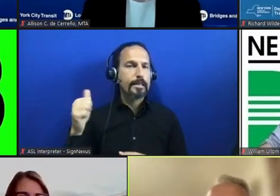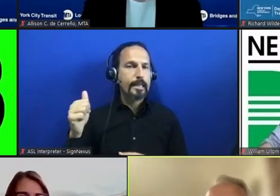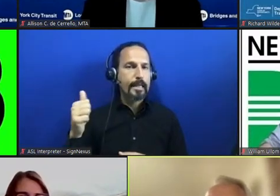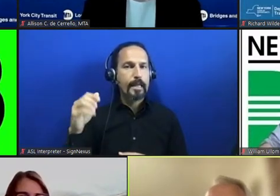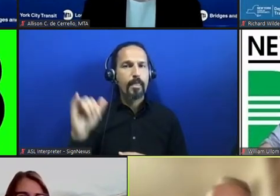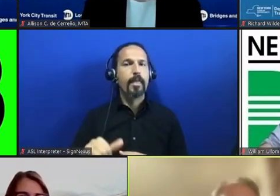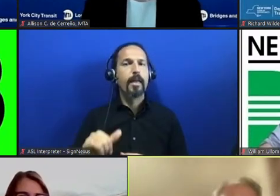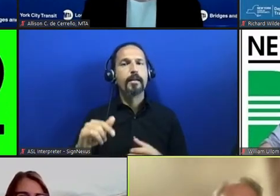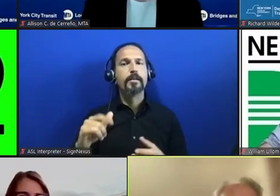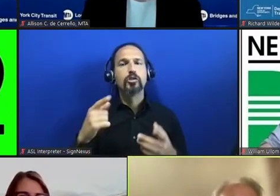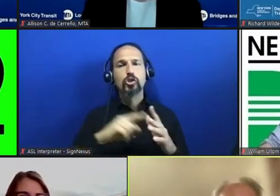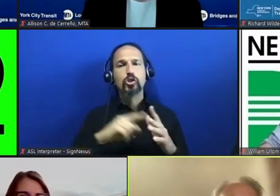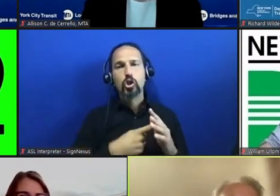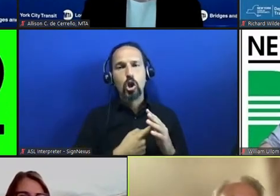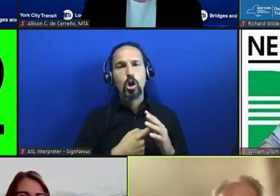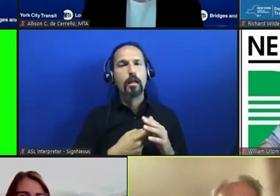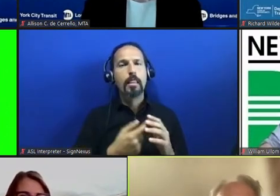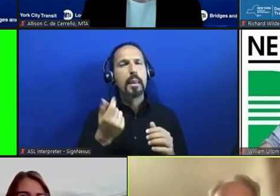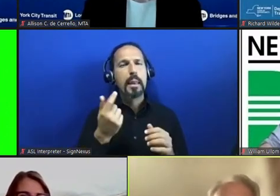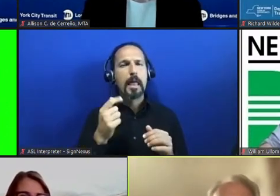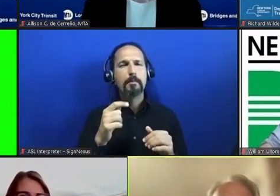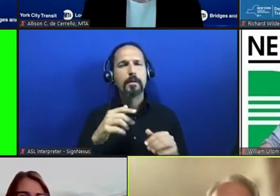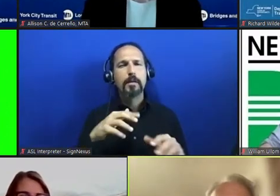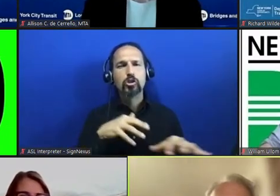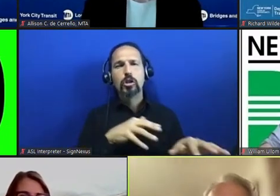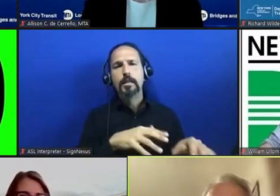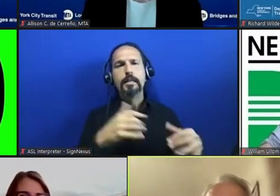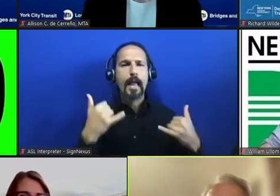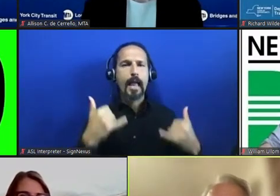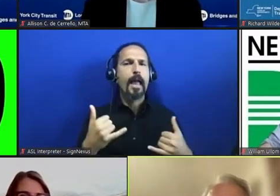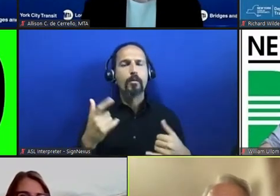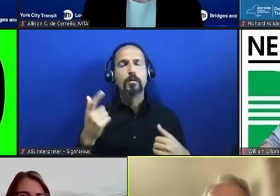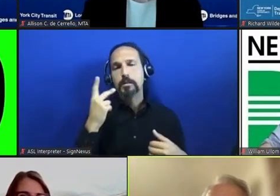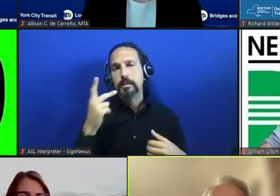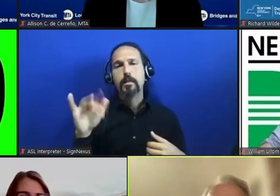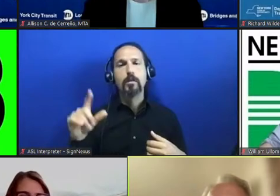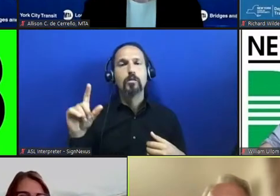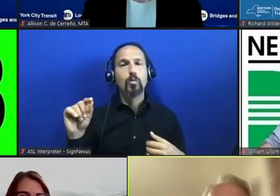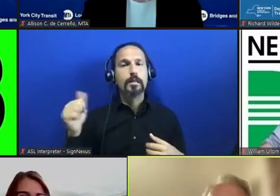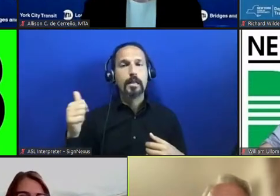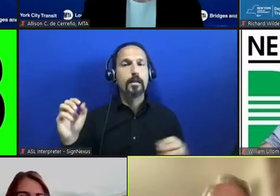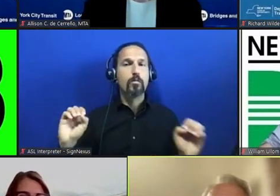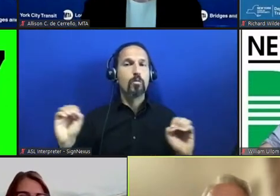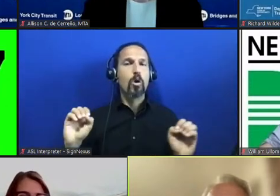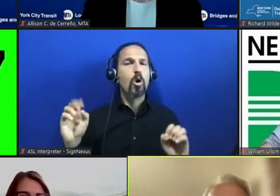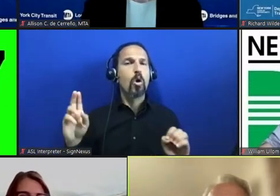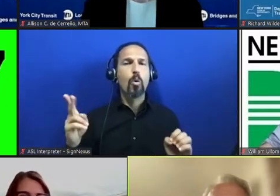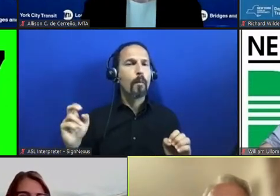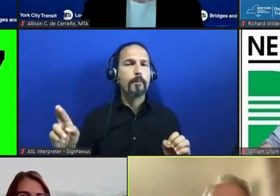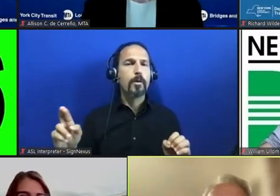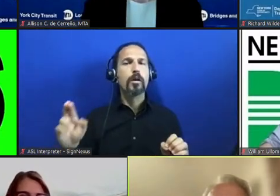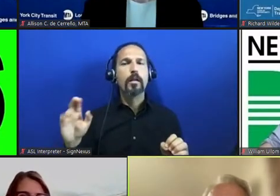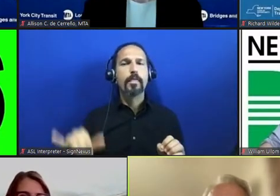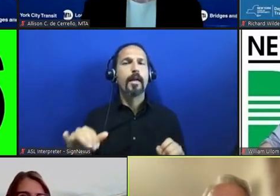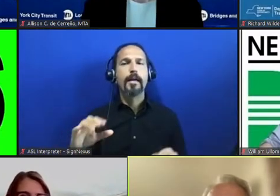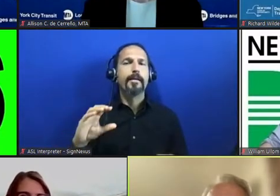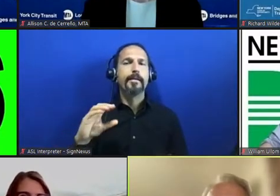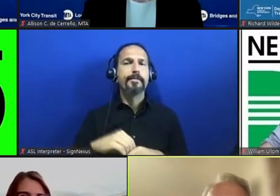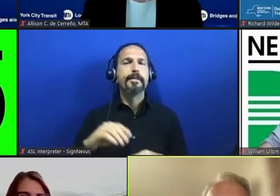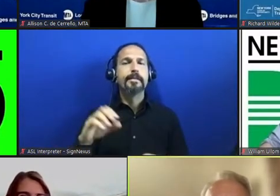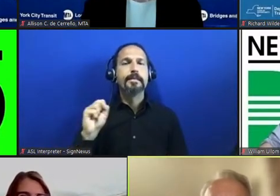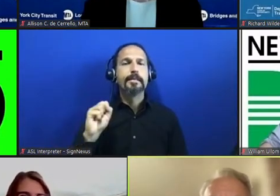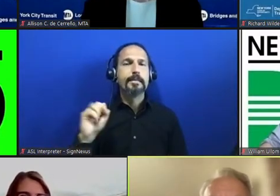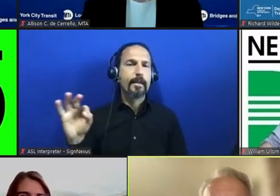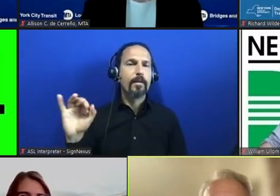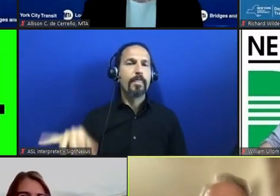date when there was relatively little congestion compared to today well guess what in 2010 there was no Uber it was incorporated in San Francisco